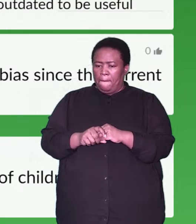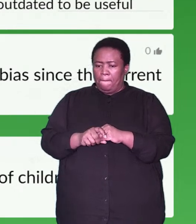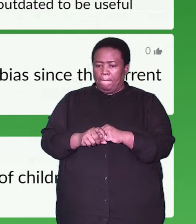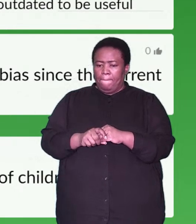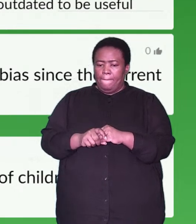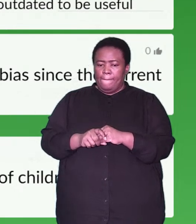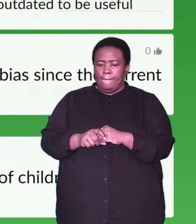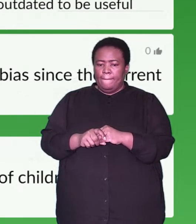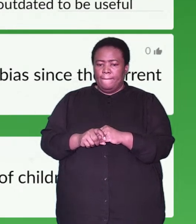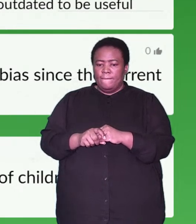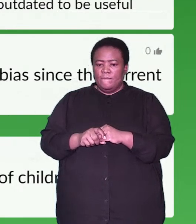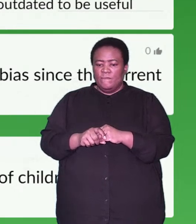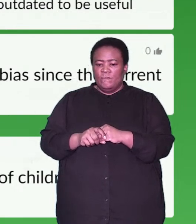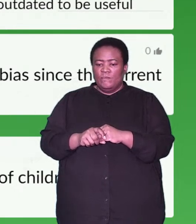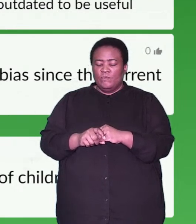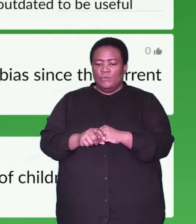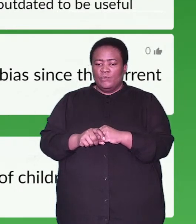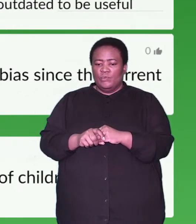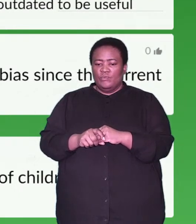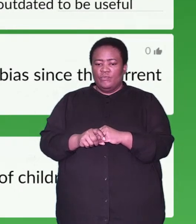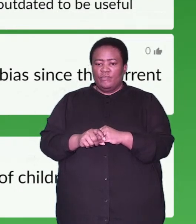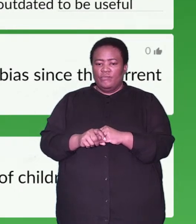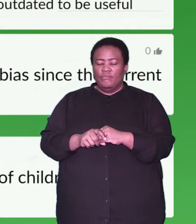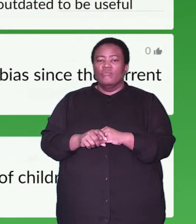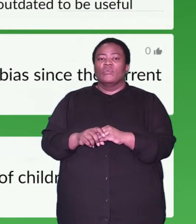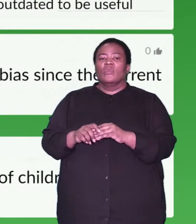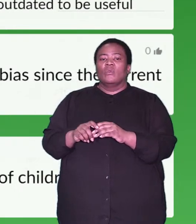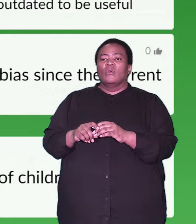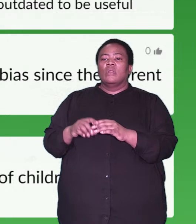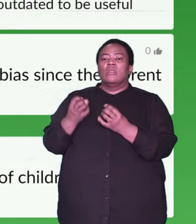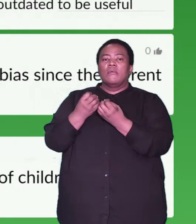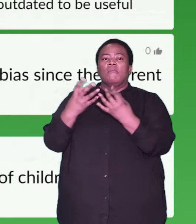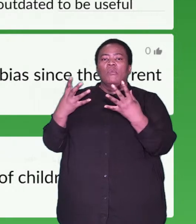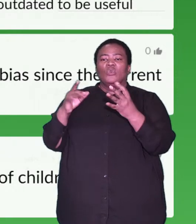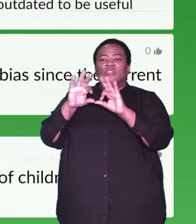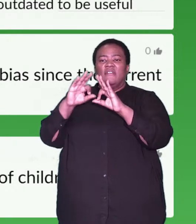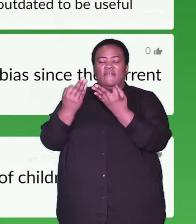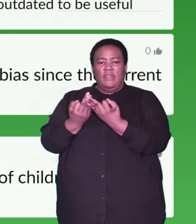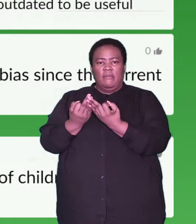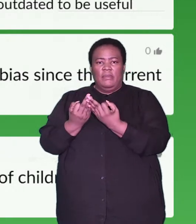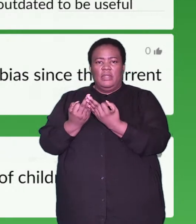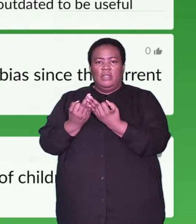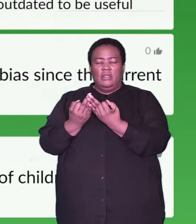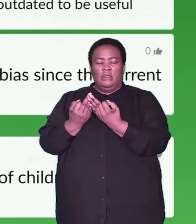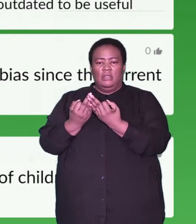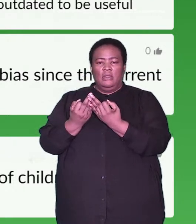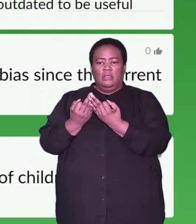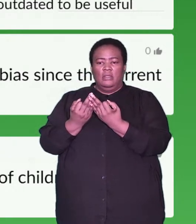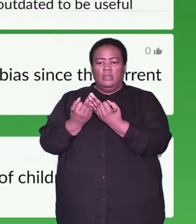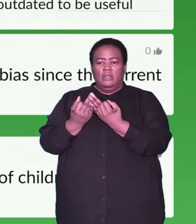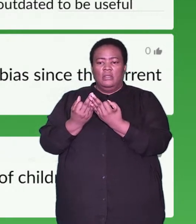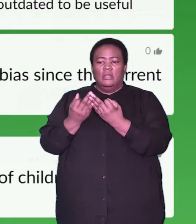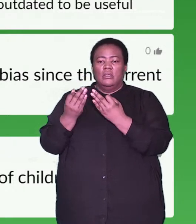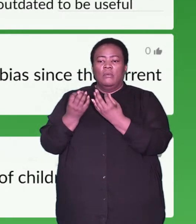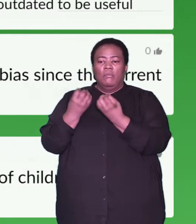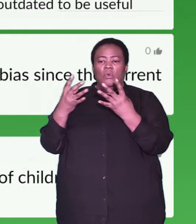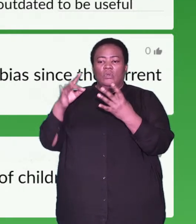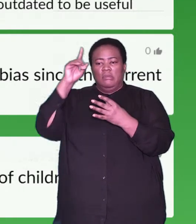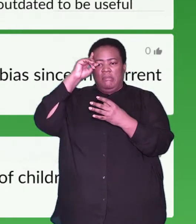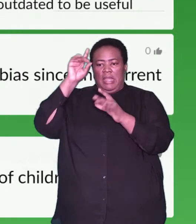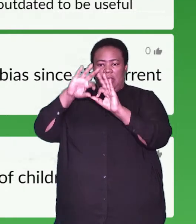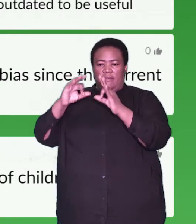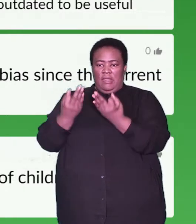May still be reported as the biological parents. And I guess how does that influence your